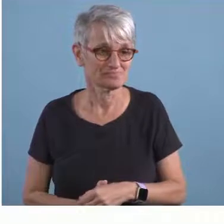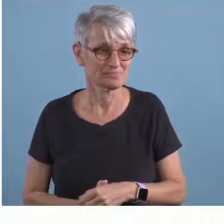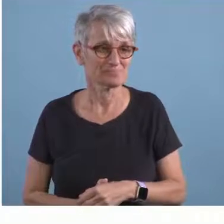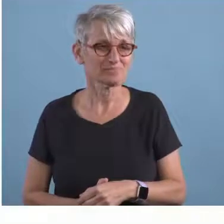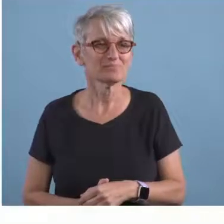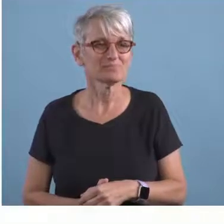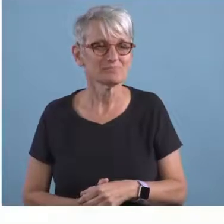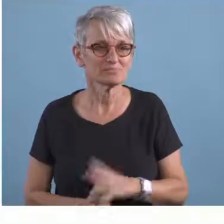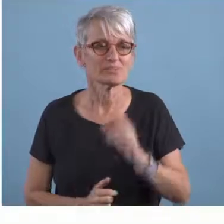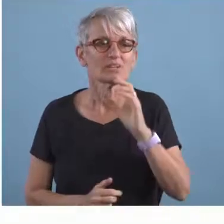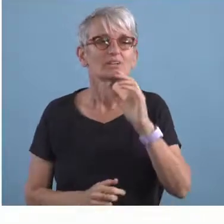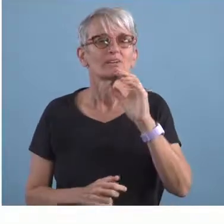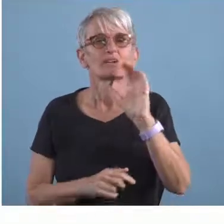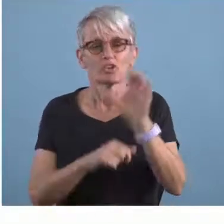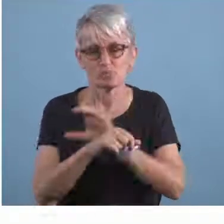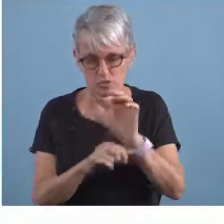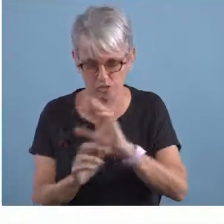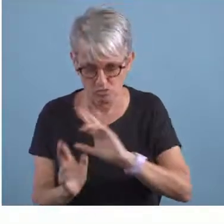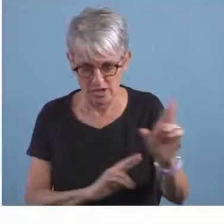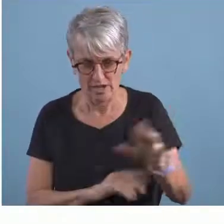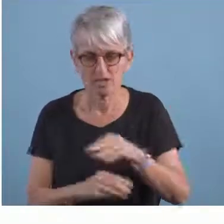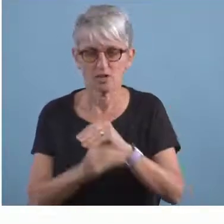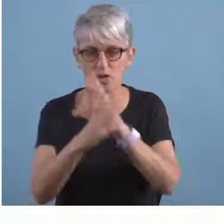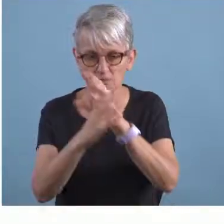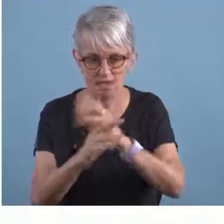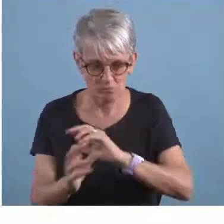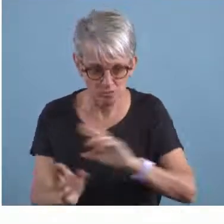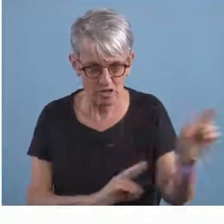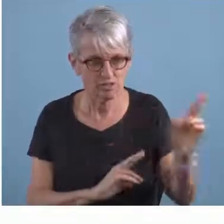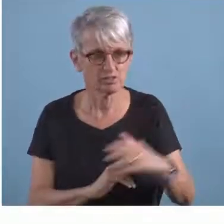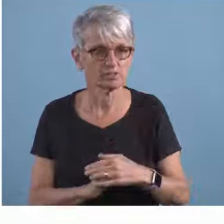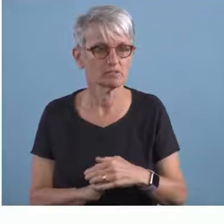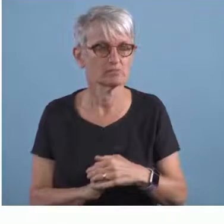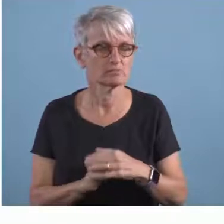Make sure your computer's ready to go, webcams are in place.